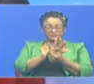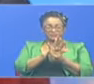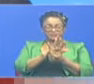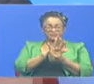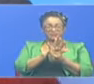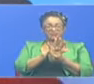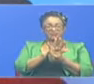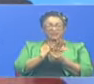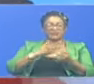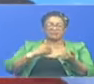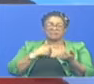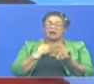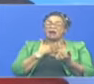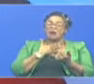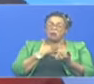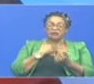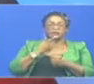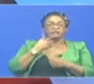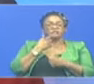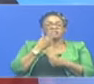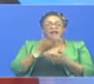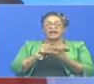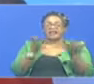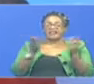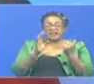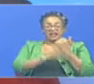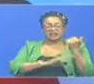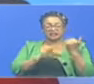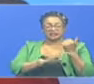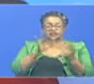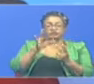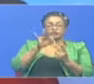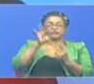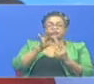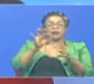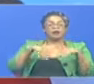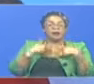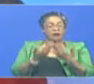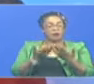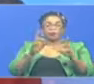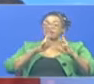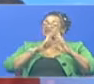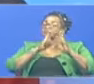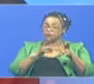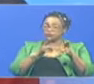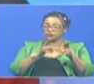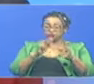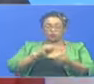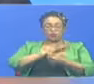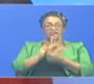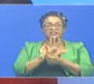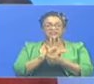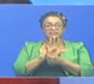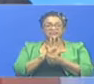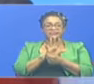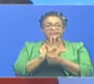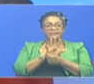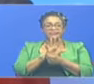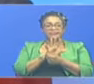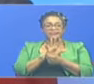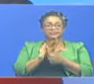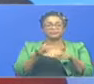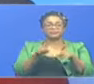I want to say that every country chooses how they are going to respond to this COVID-19. As a